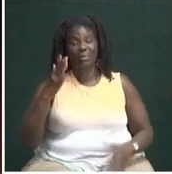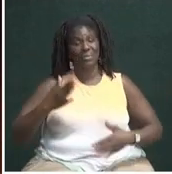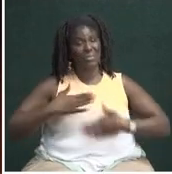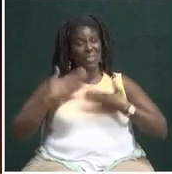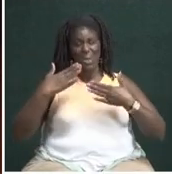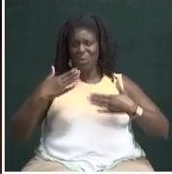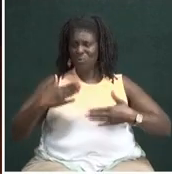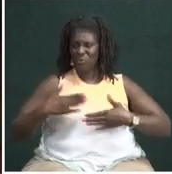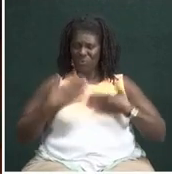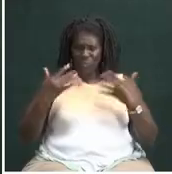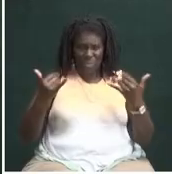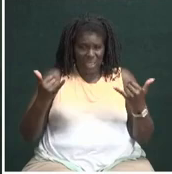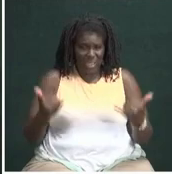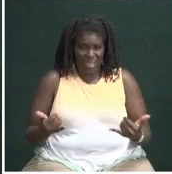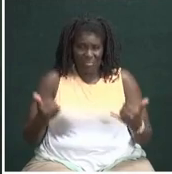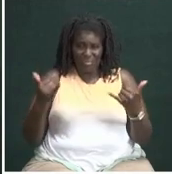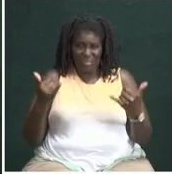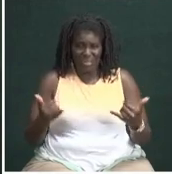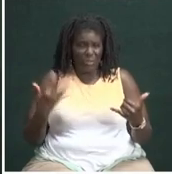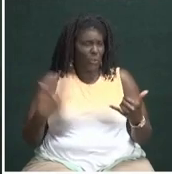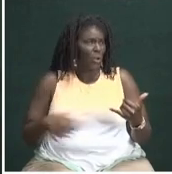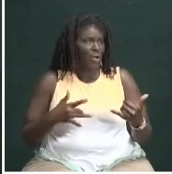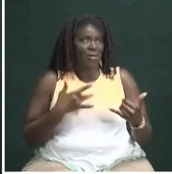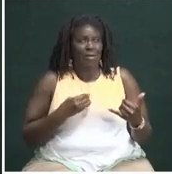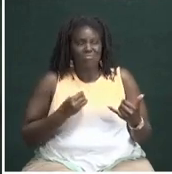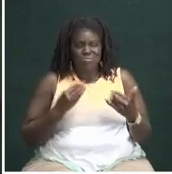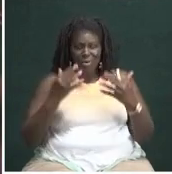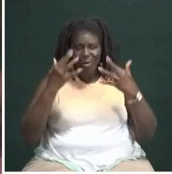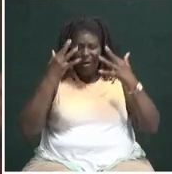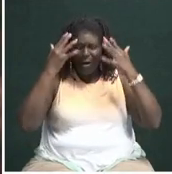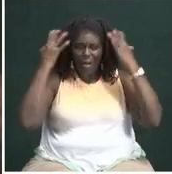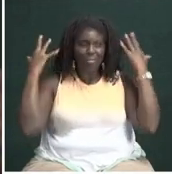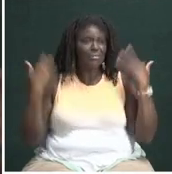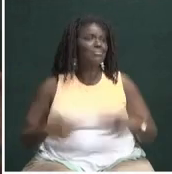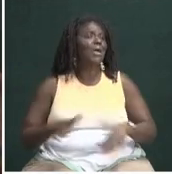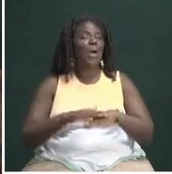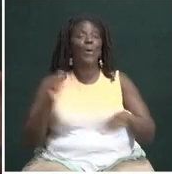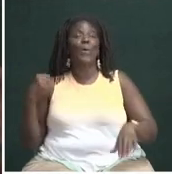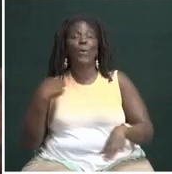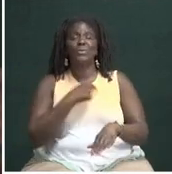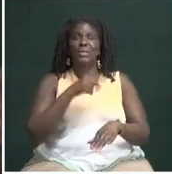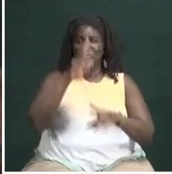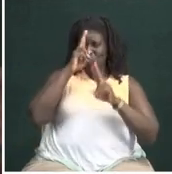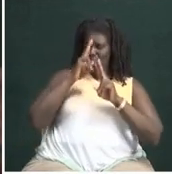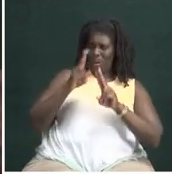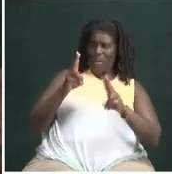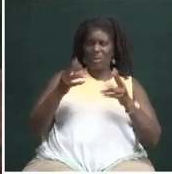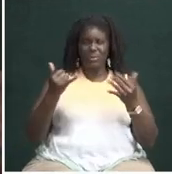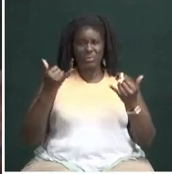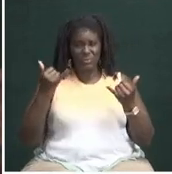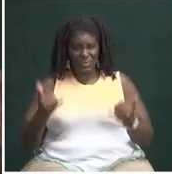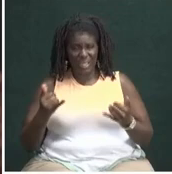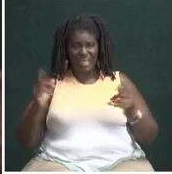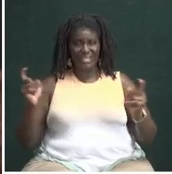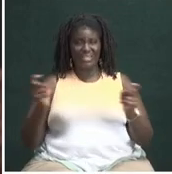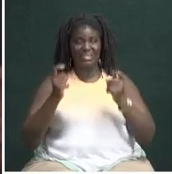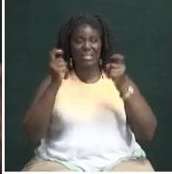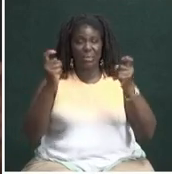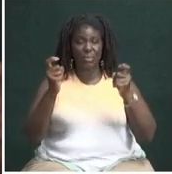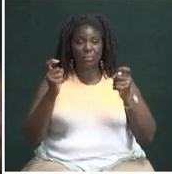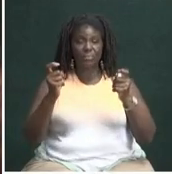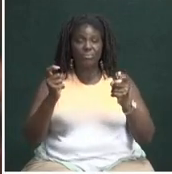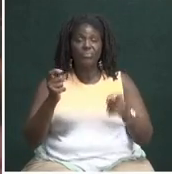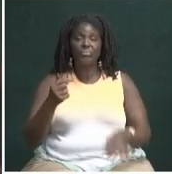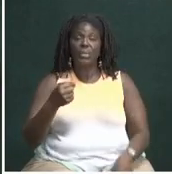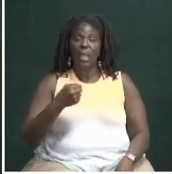of this day is overflowing and calls us to honor and to celebrate. And so